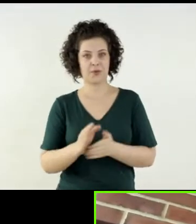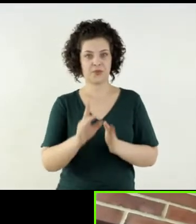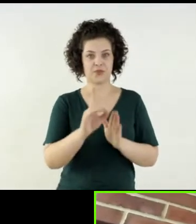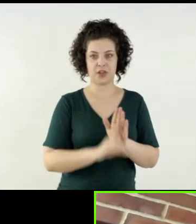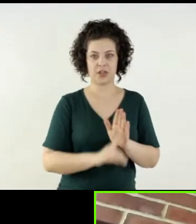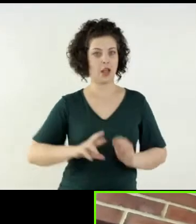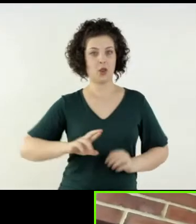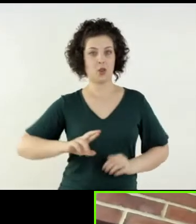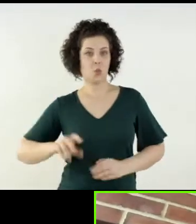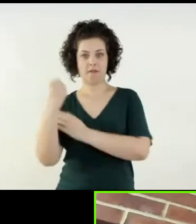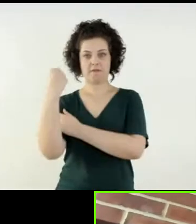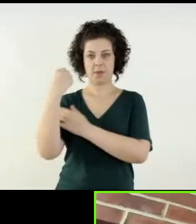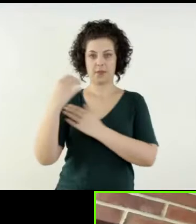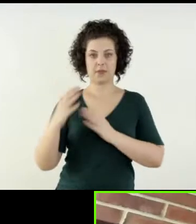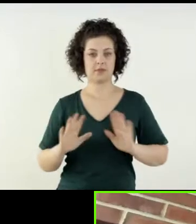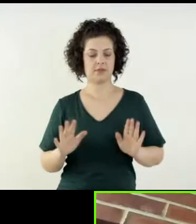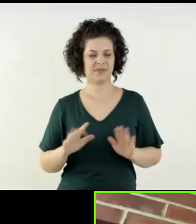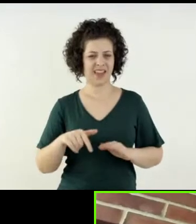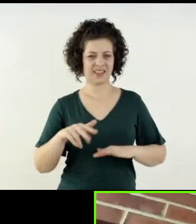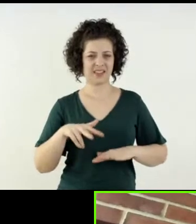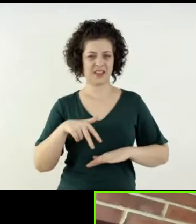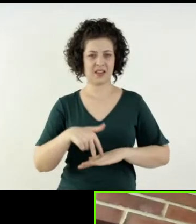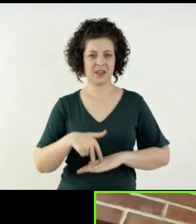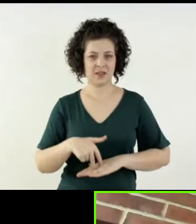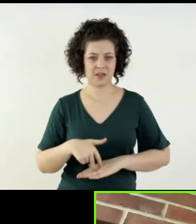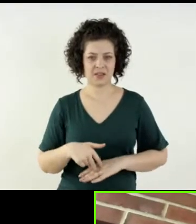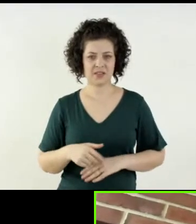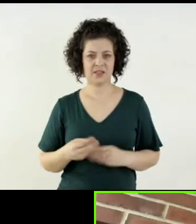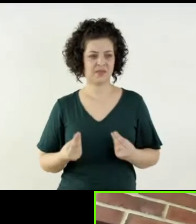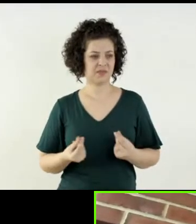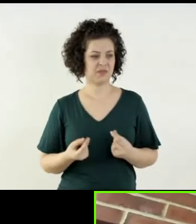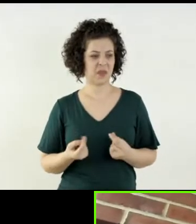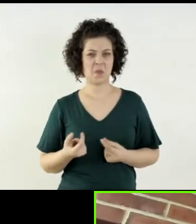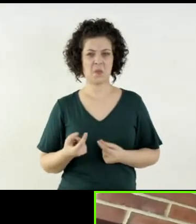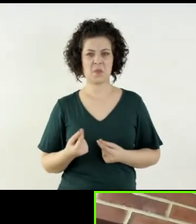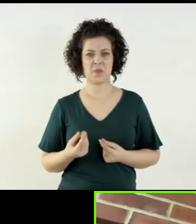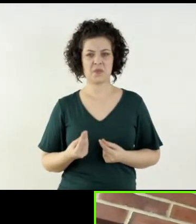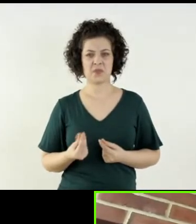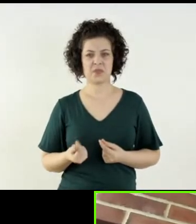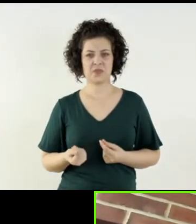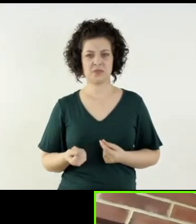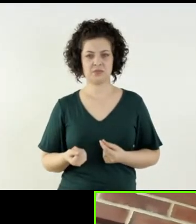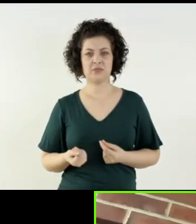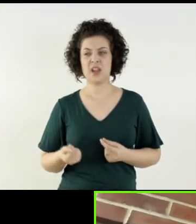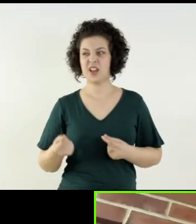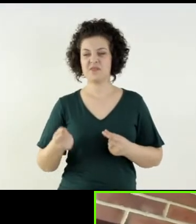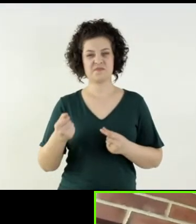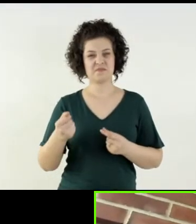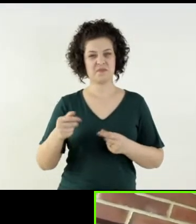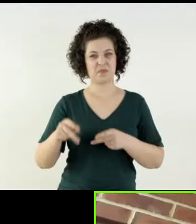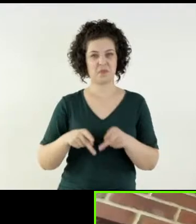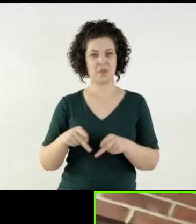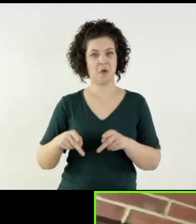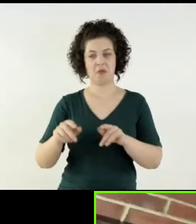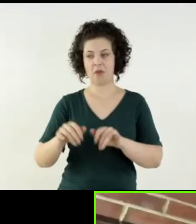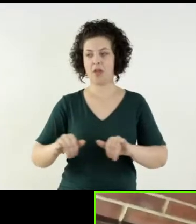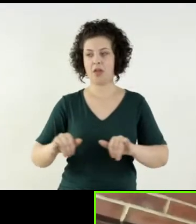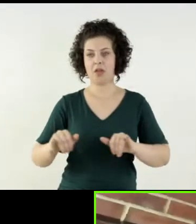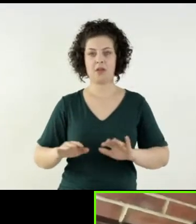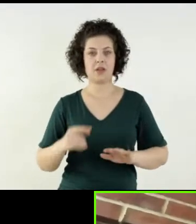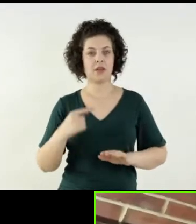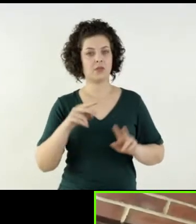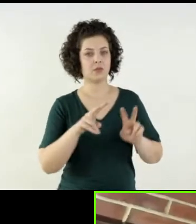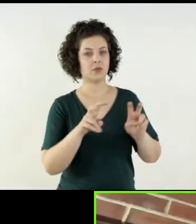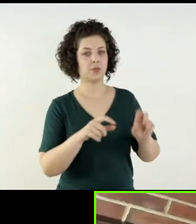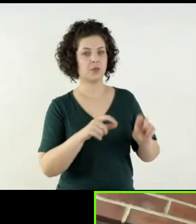would be very unpopular today. So one of the things that I am always sort of thinking about interrogating in my work and again in my